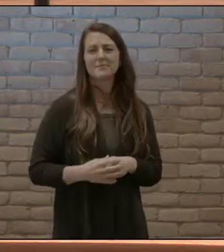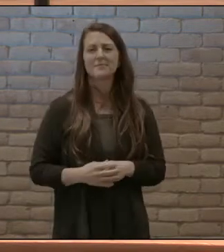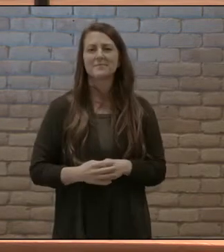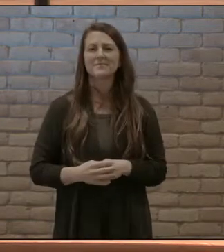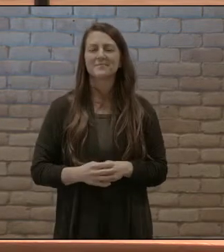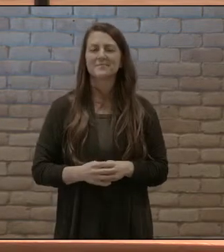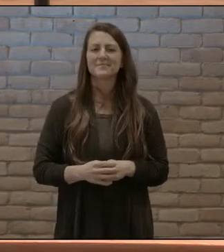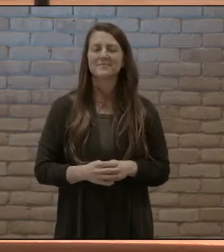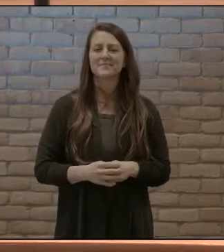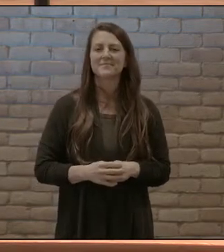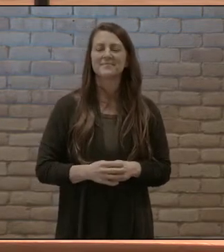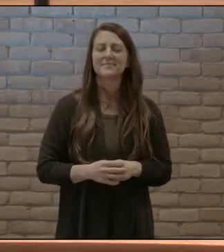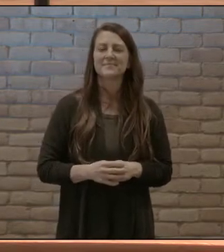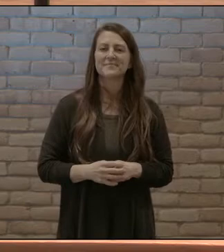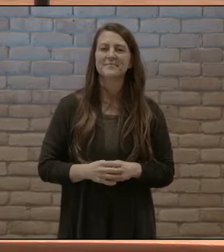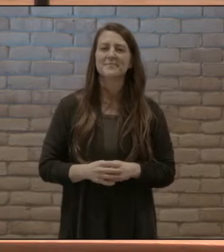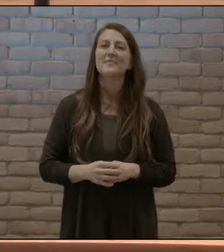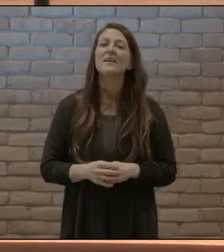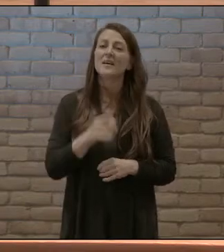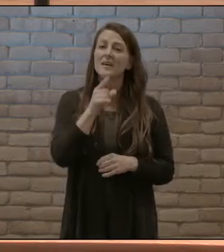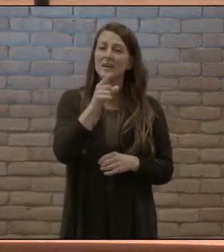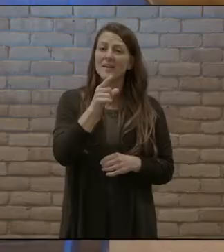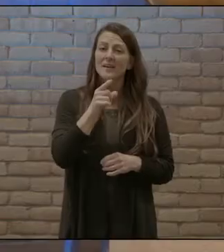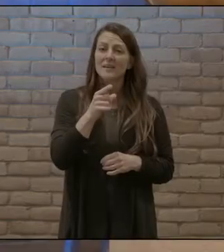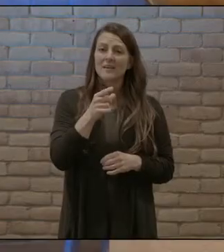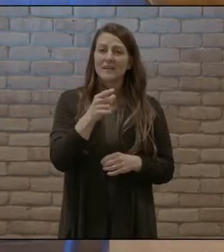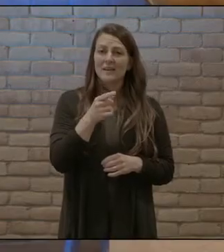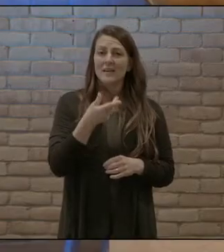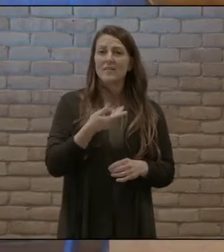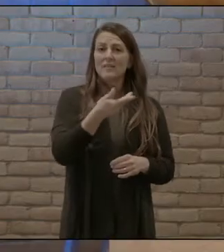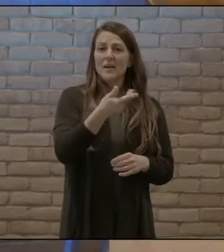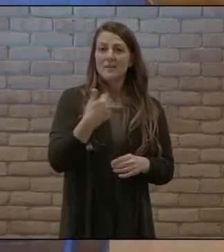We're invited to be like that lost son,